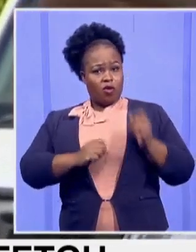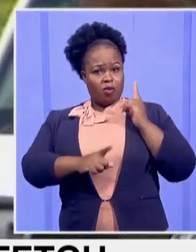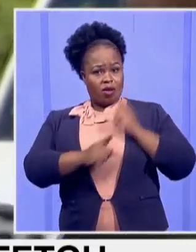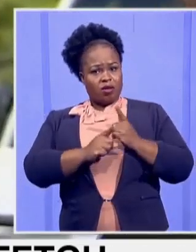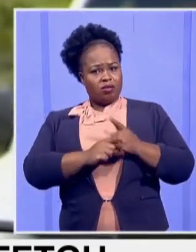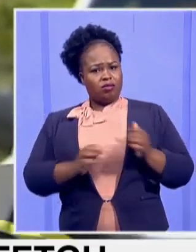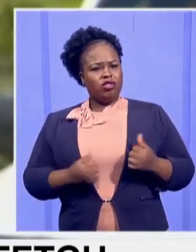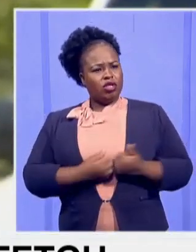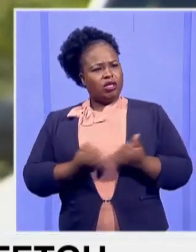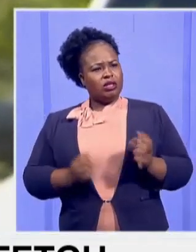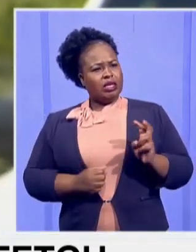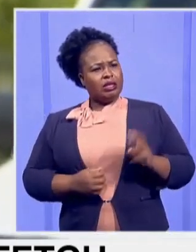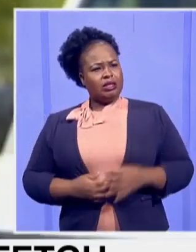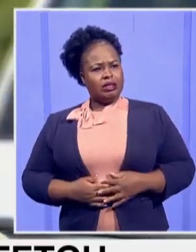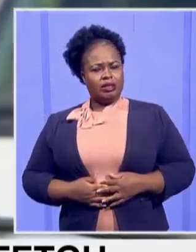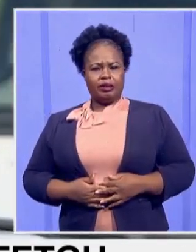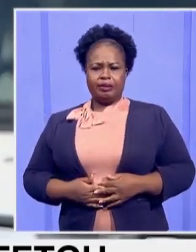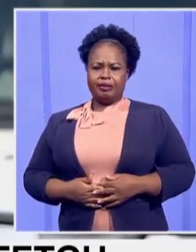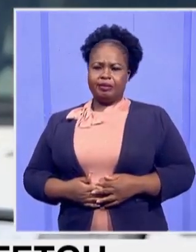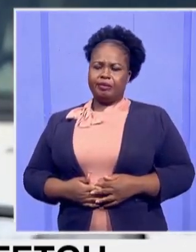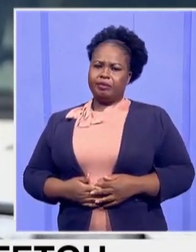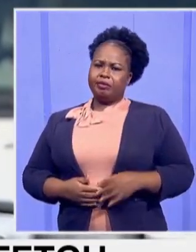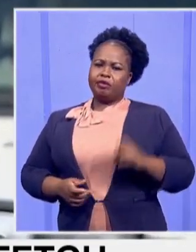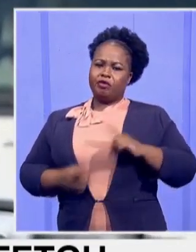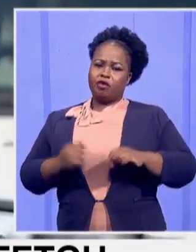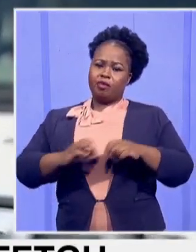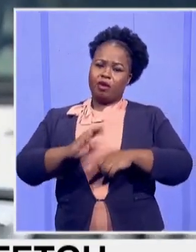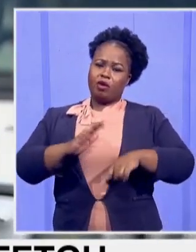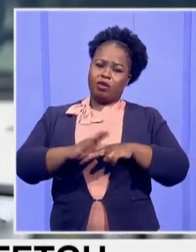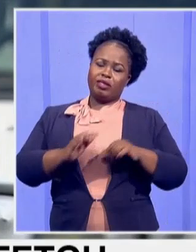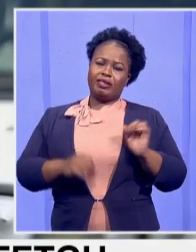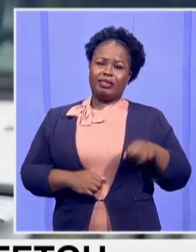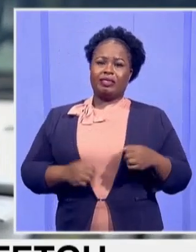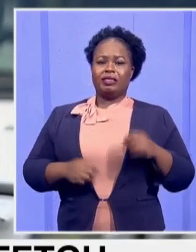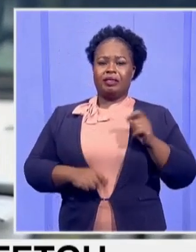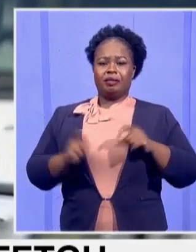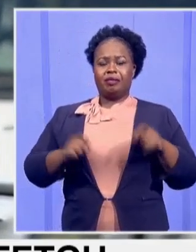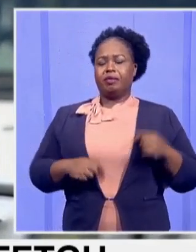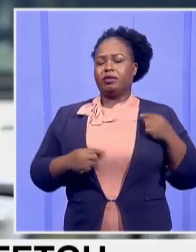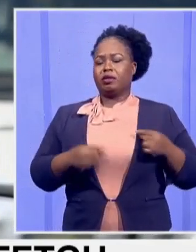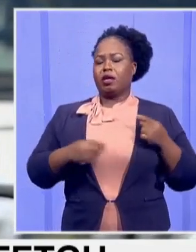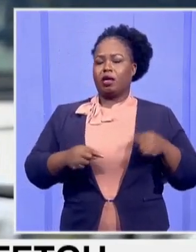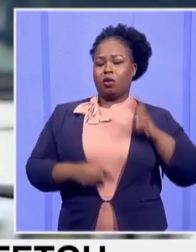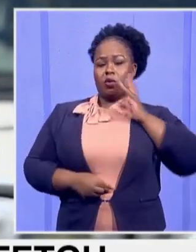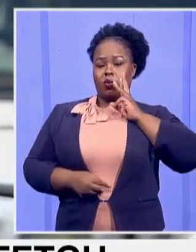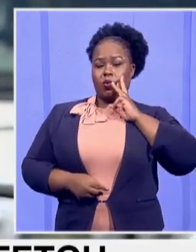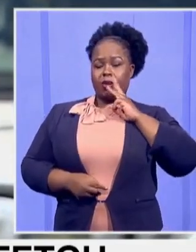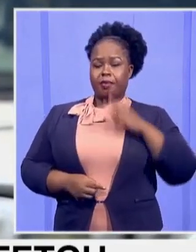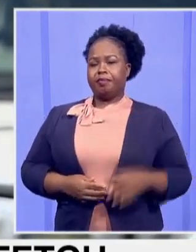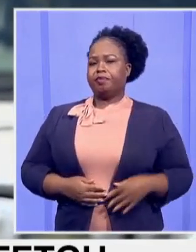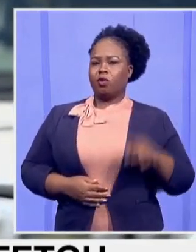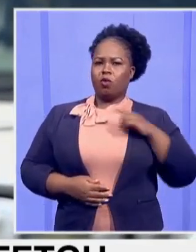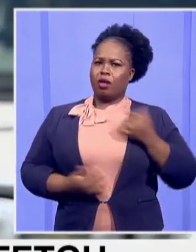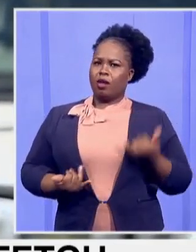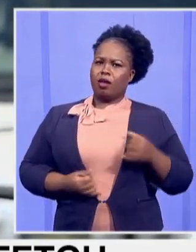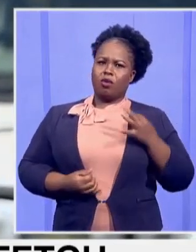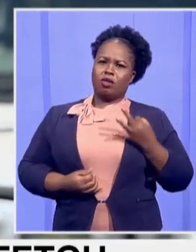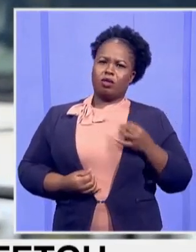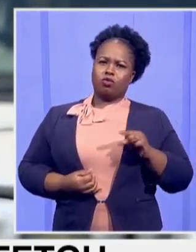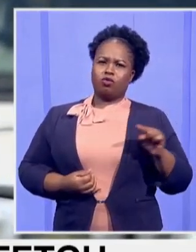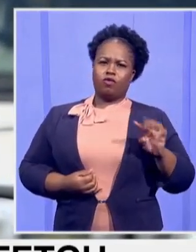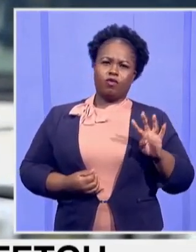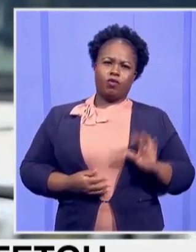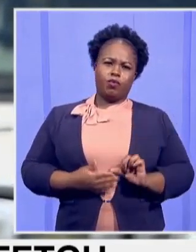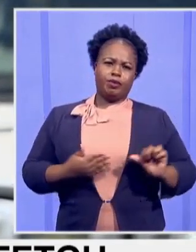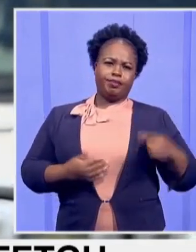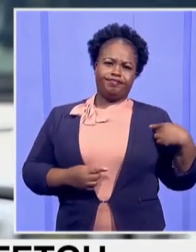How are the challenges? Yeah, from our locations, people are struggling a lot with water. It's been more than 3 to 4